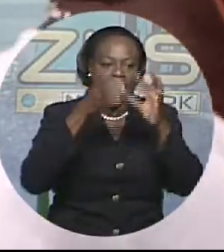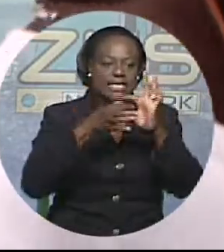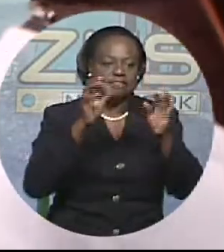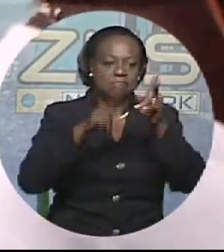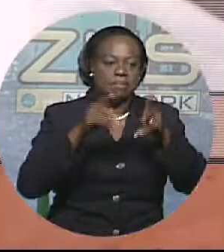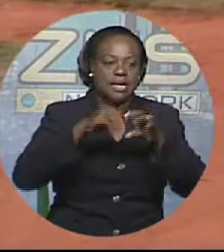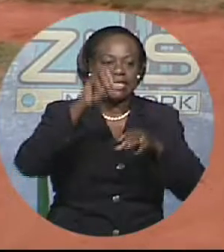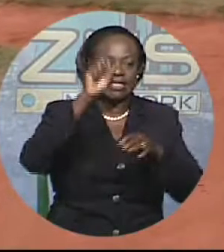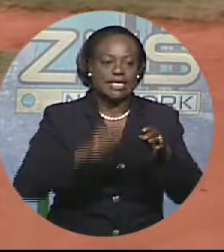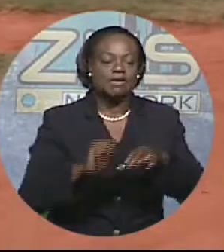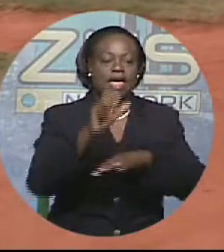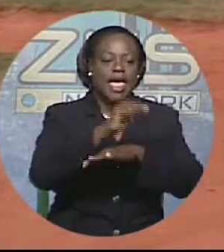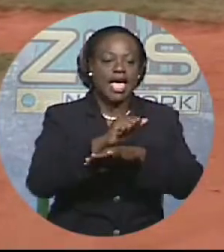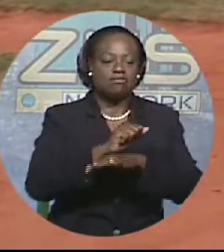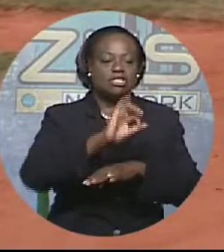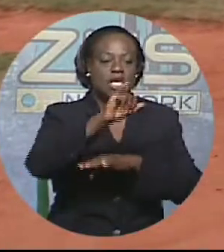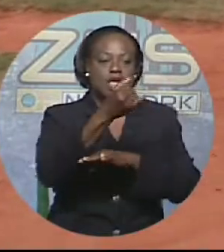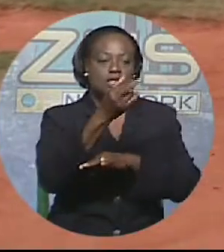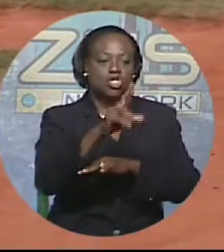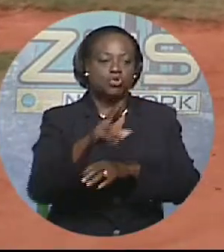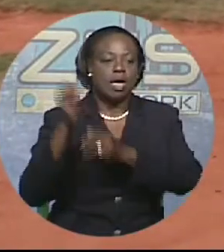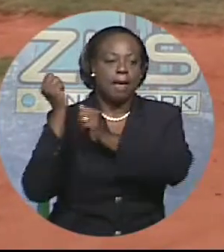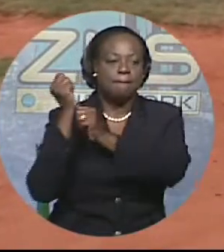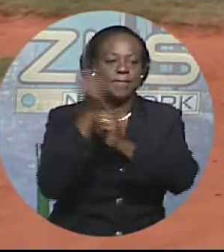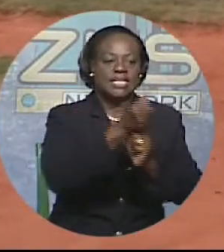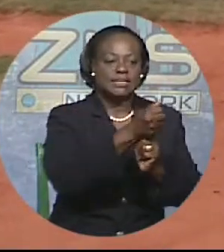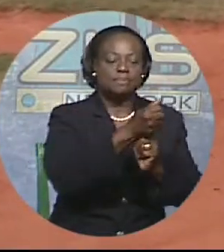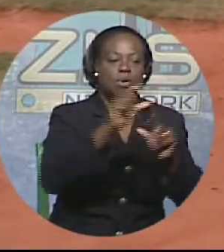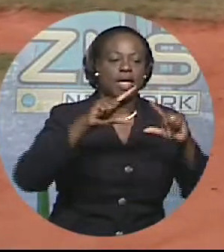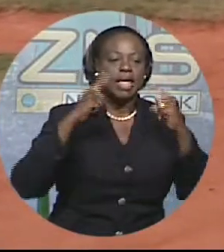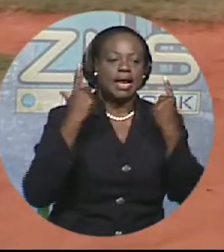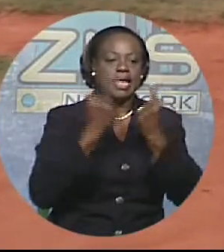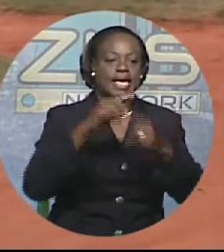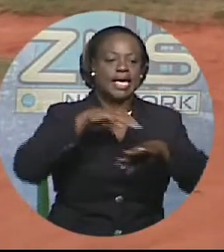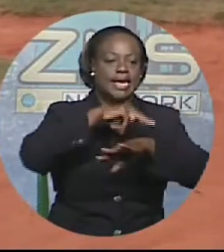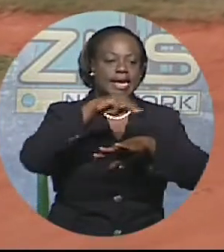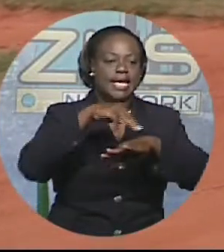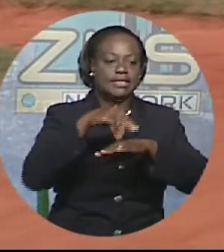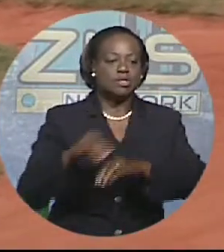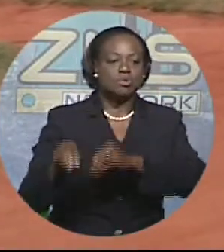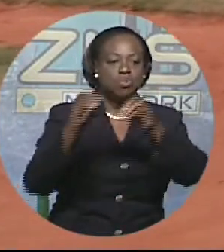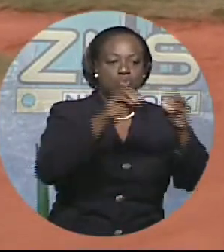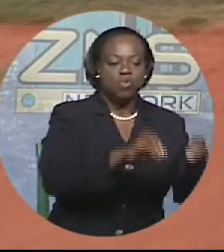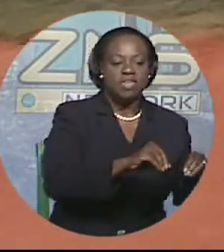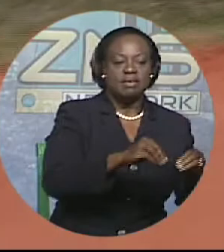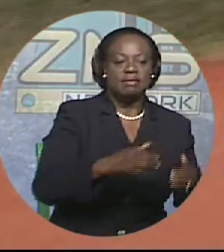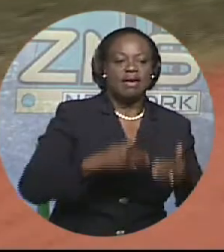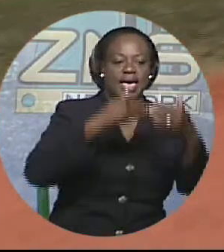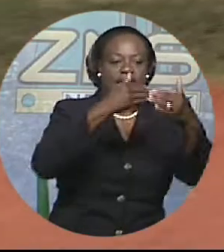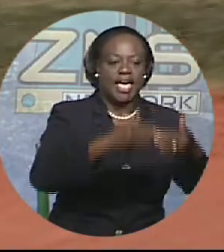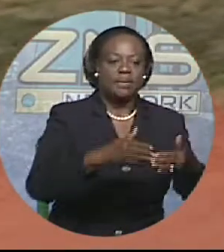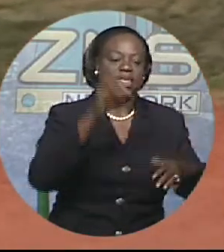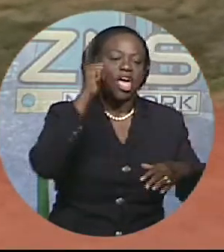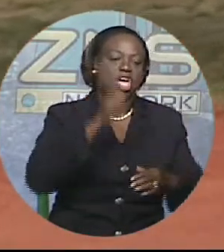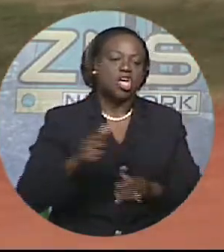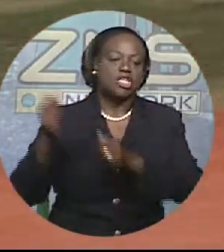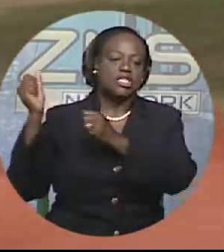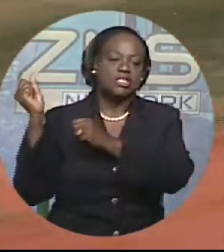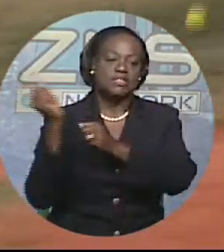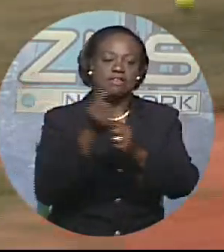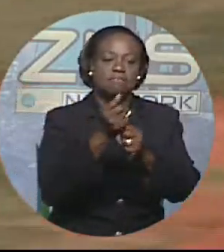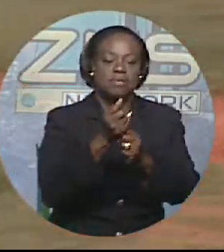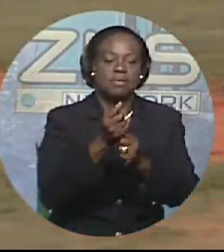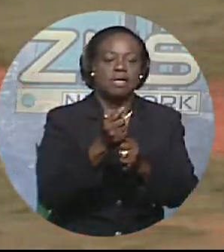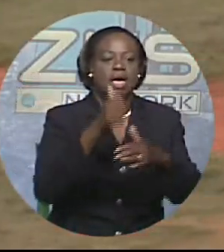Andres. The Junior Baseball League of Nassau is moving full steam ahead with its girls softball program under the leadership of Stephen